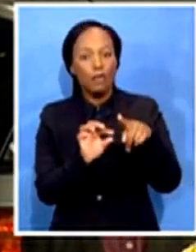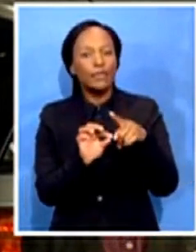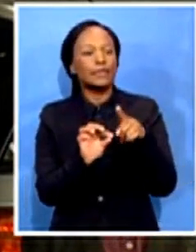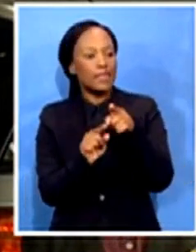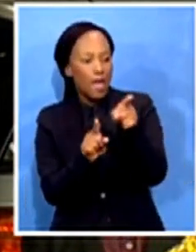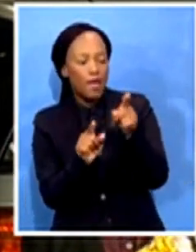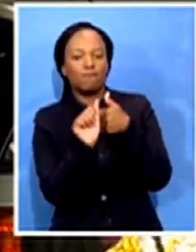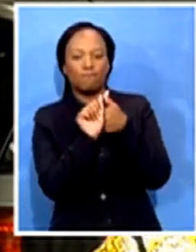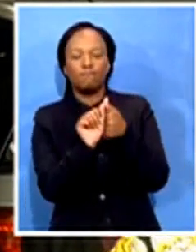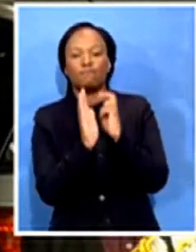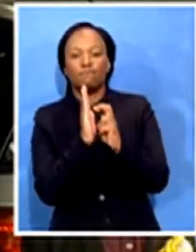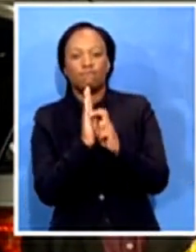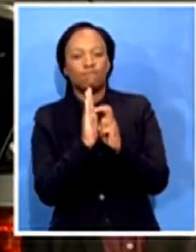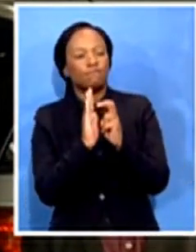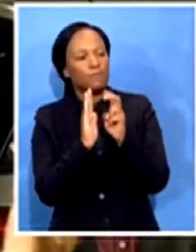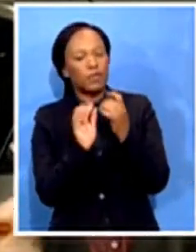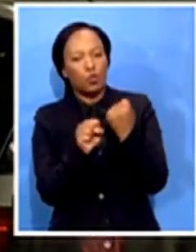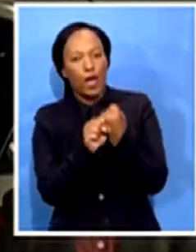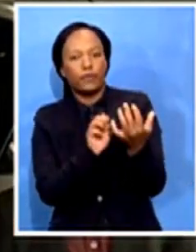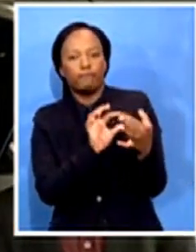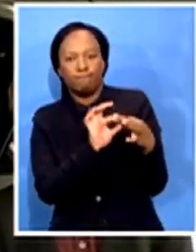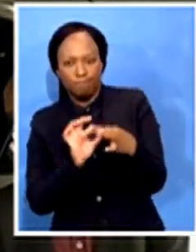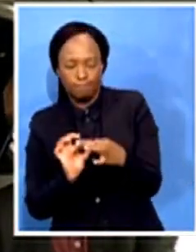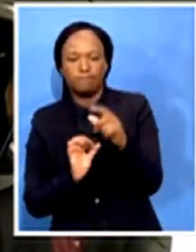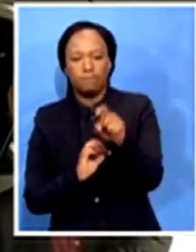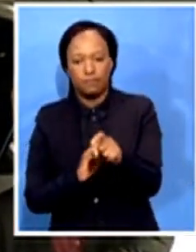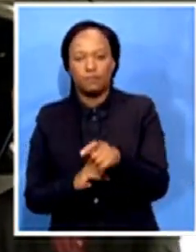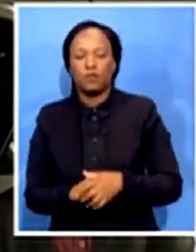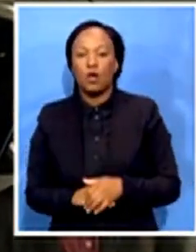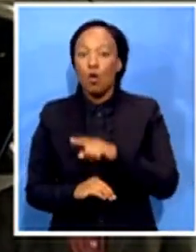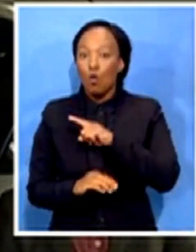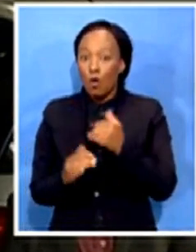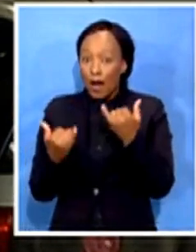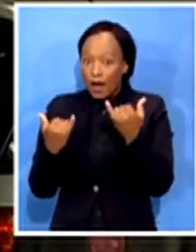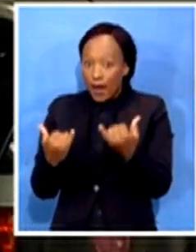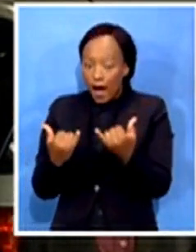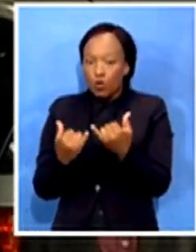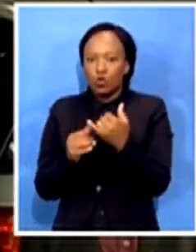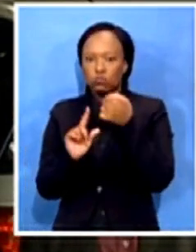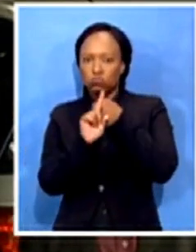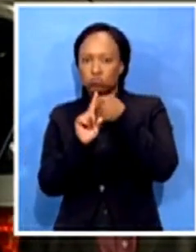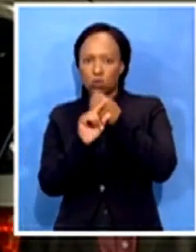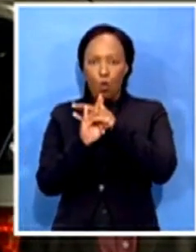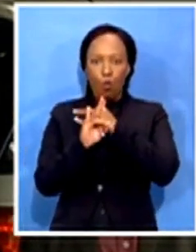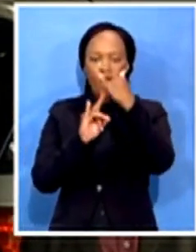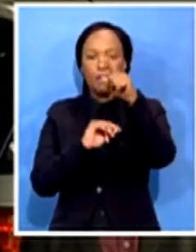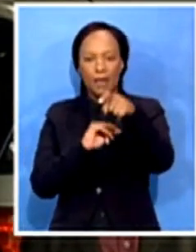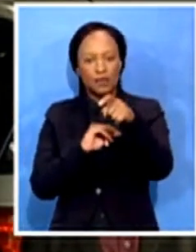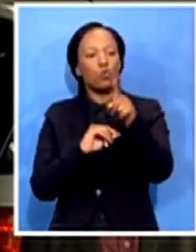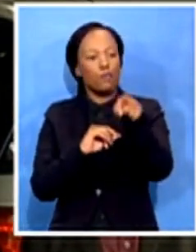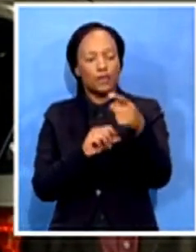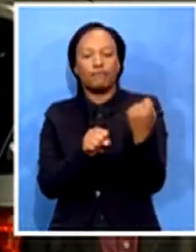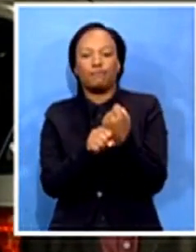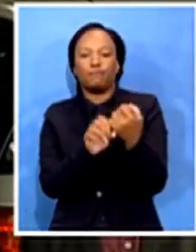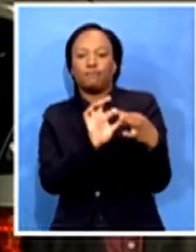The only way we will succeed is to combine all these measures. I must also say I'm very happy as the Premier that the